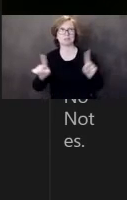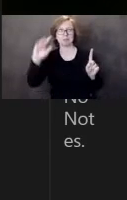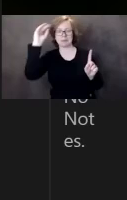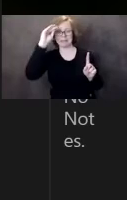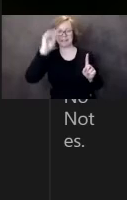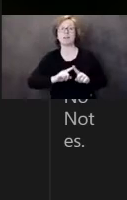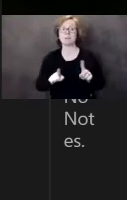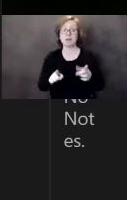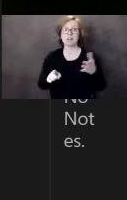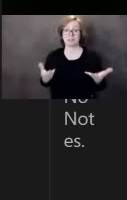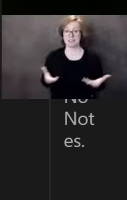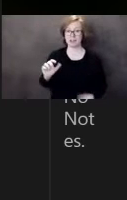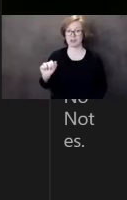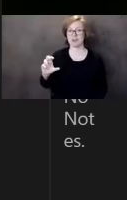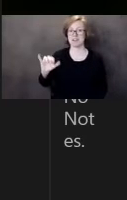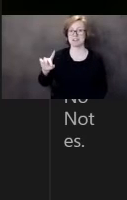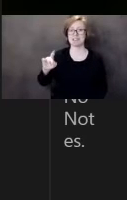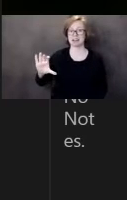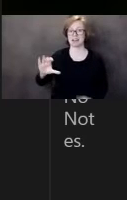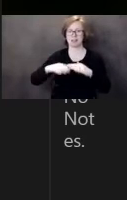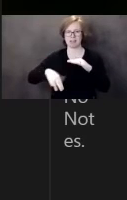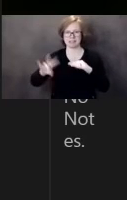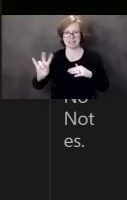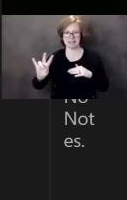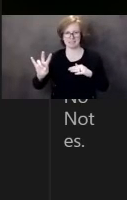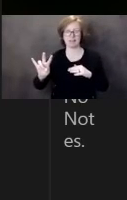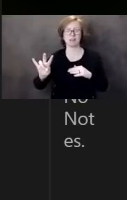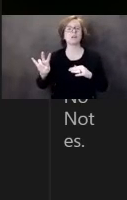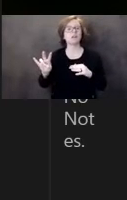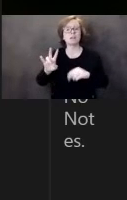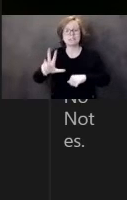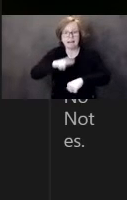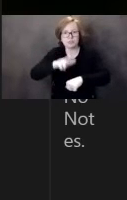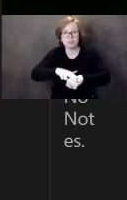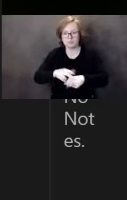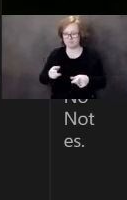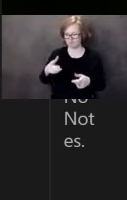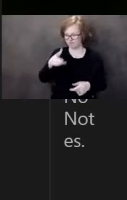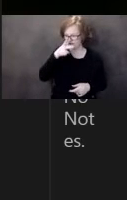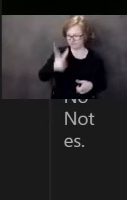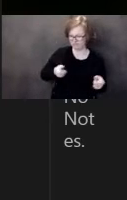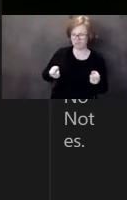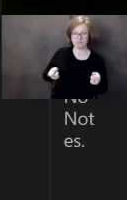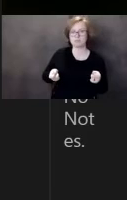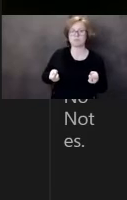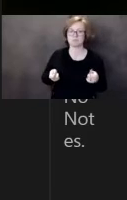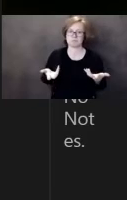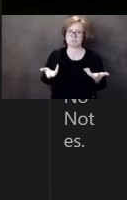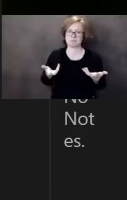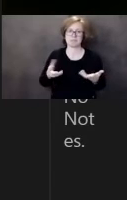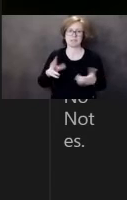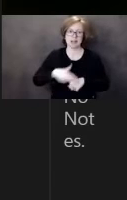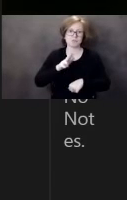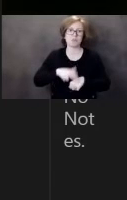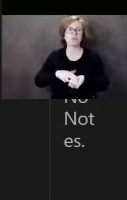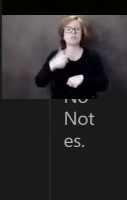than 7, but it's natural. It's not that it has been poorly managed. The parent material, what it was made from initially, may be